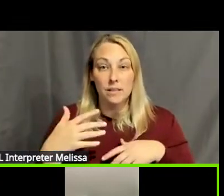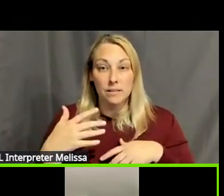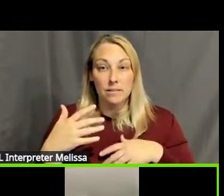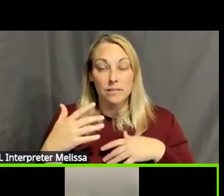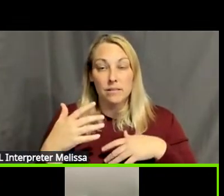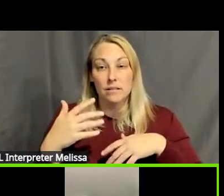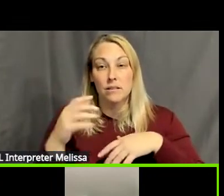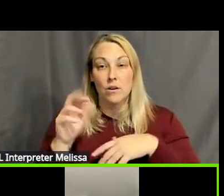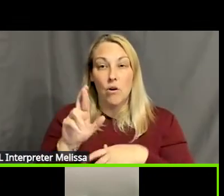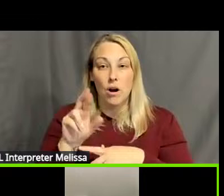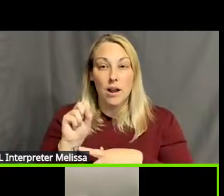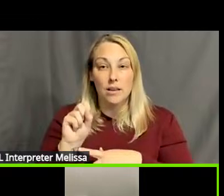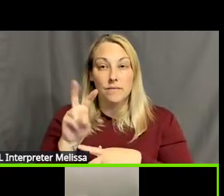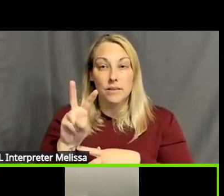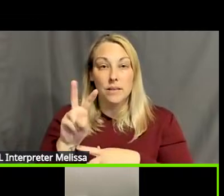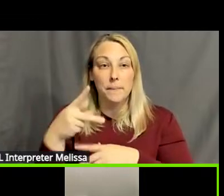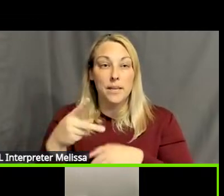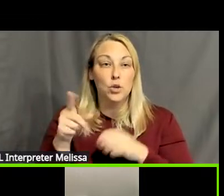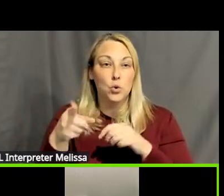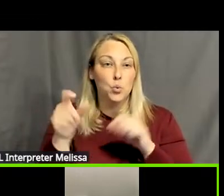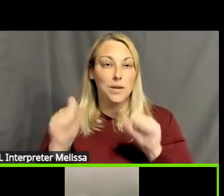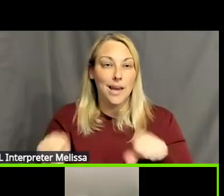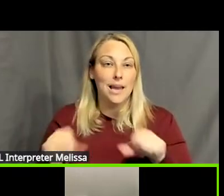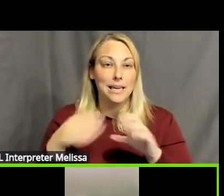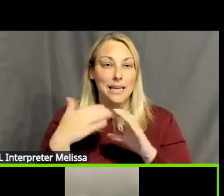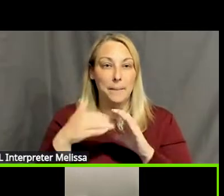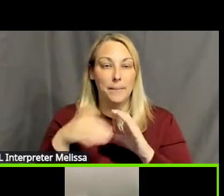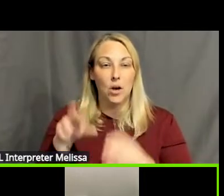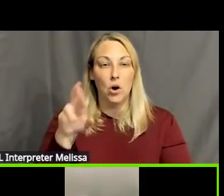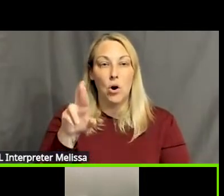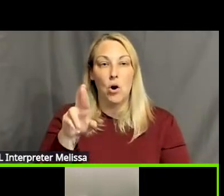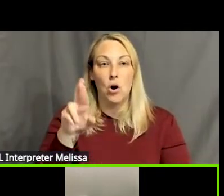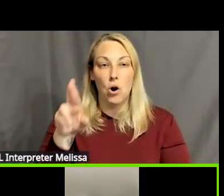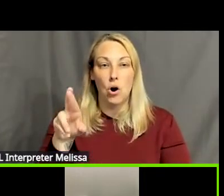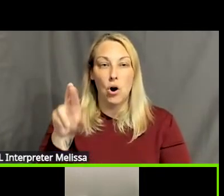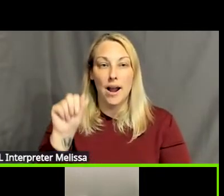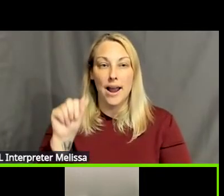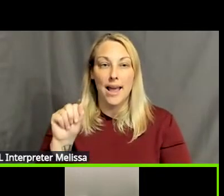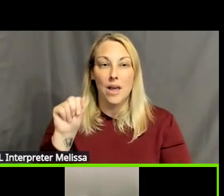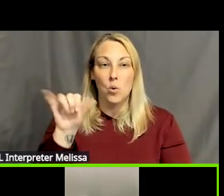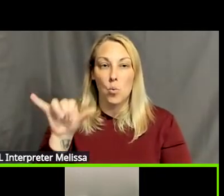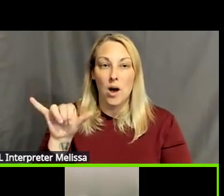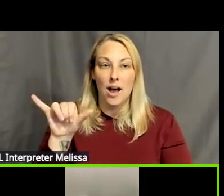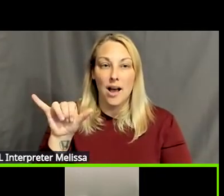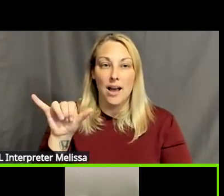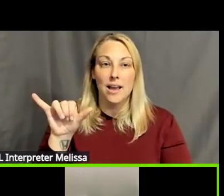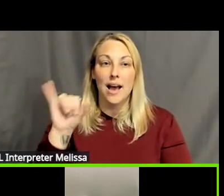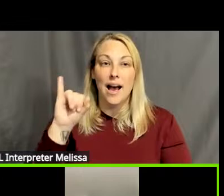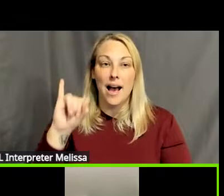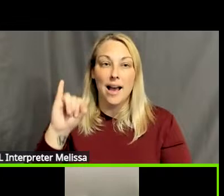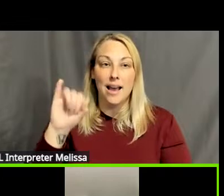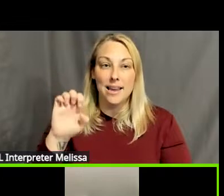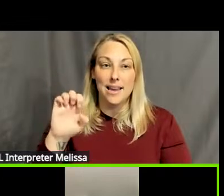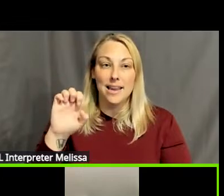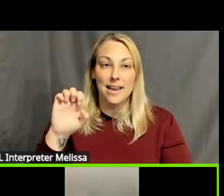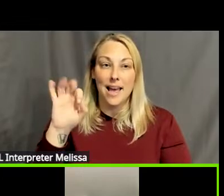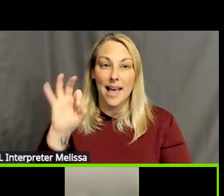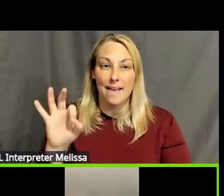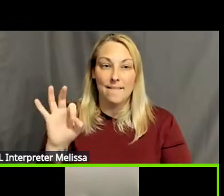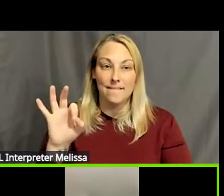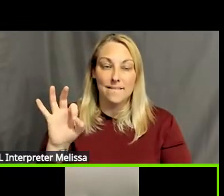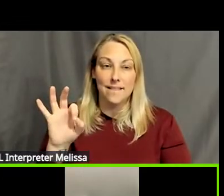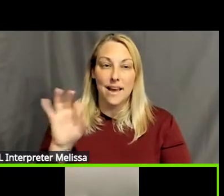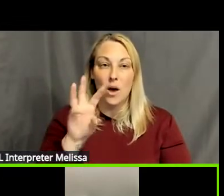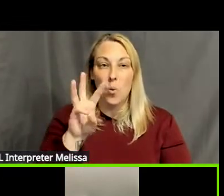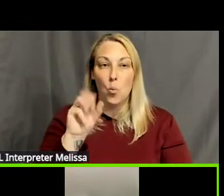emailing. I can read it now. It's RRAYEF at wamada.com.